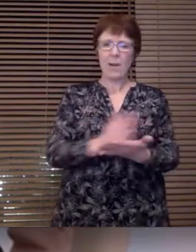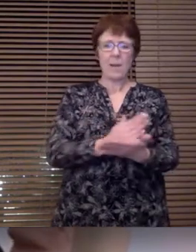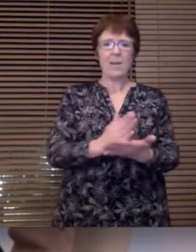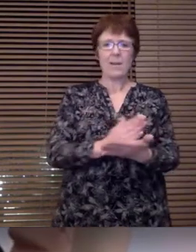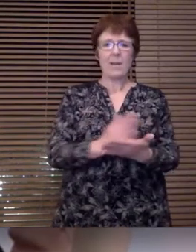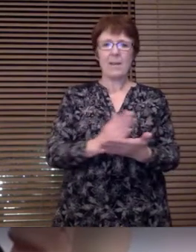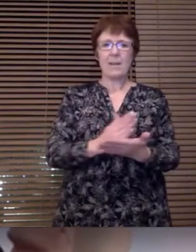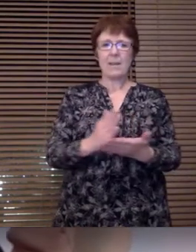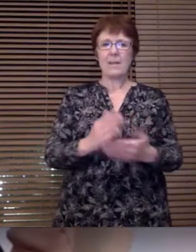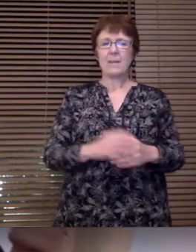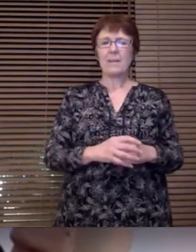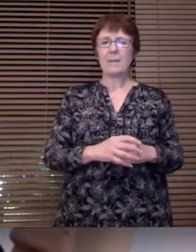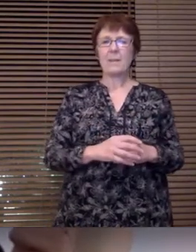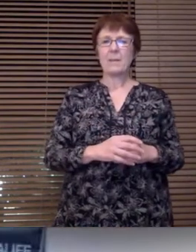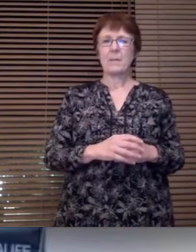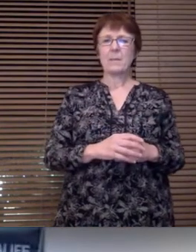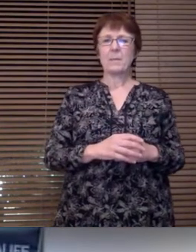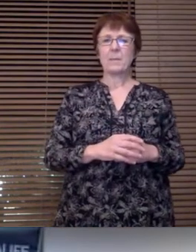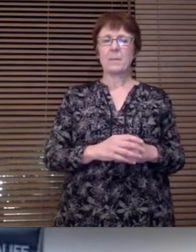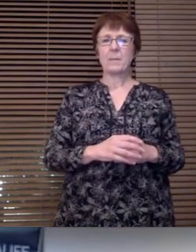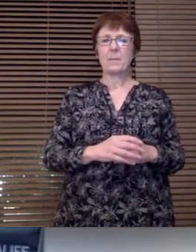Not long left. Come on, keep fighting.